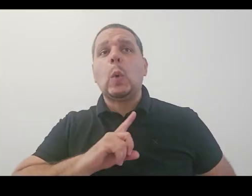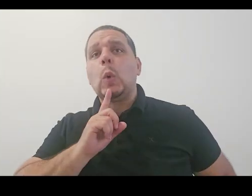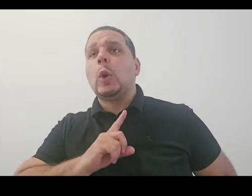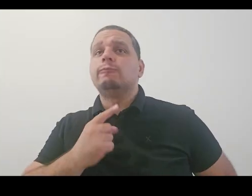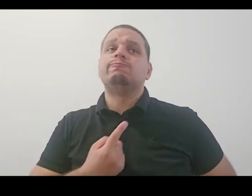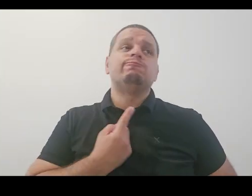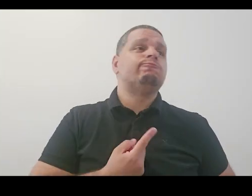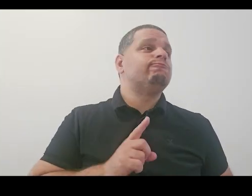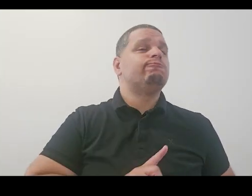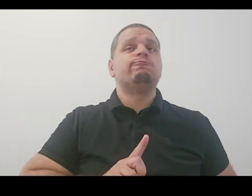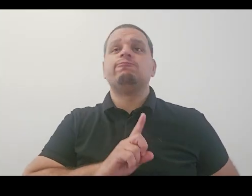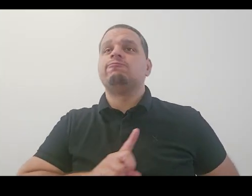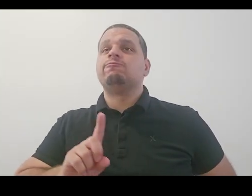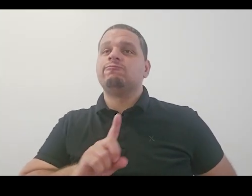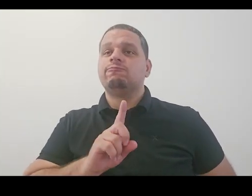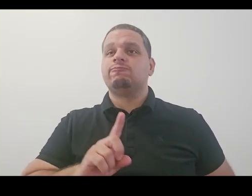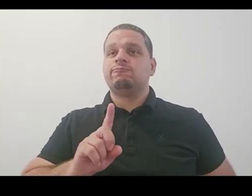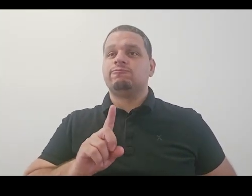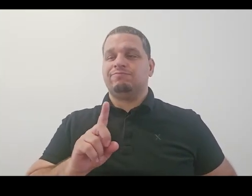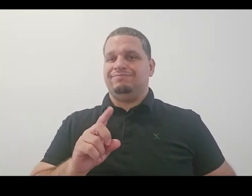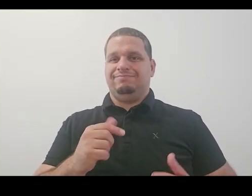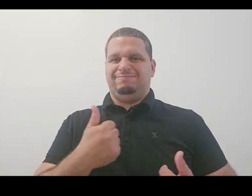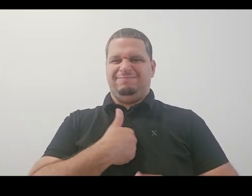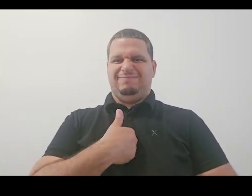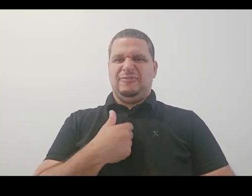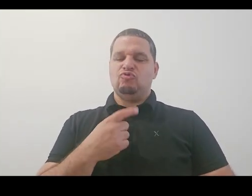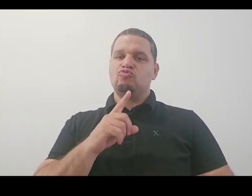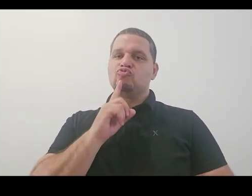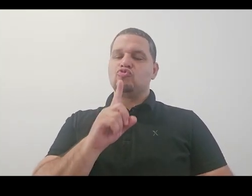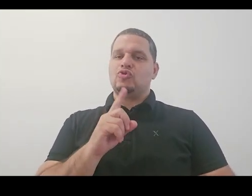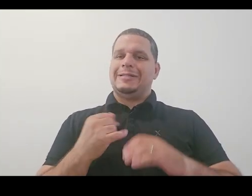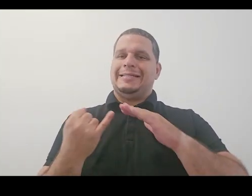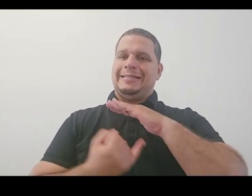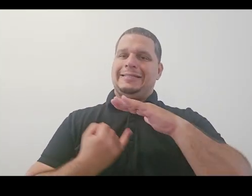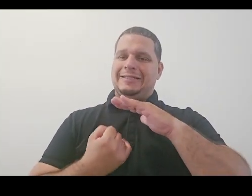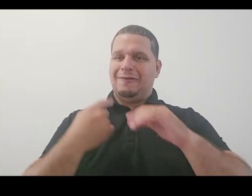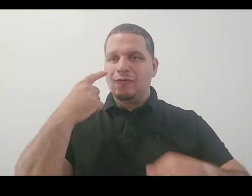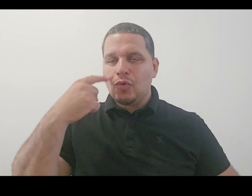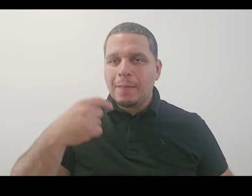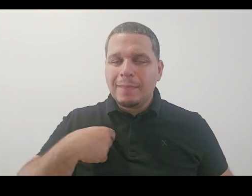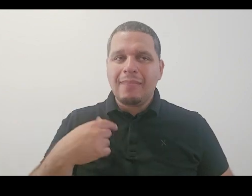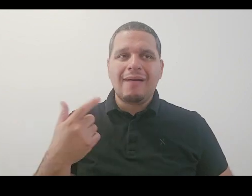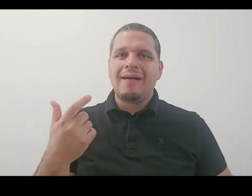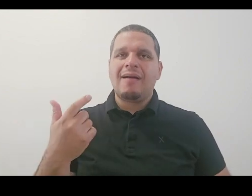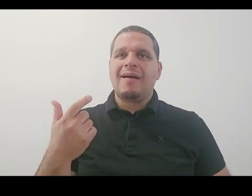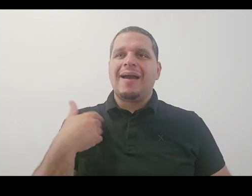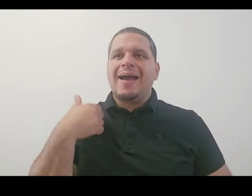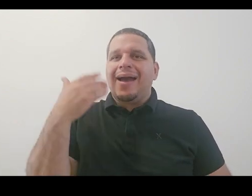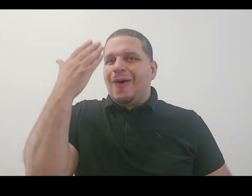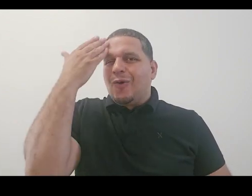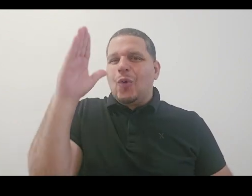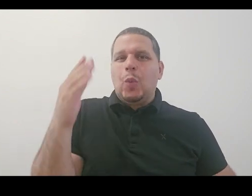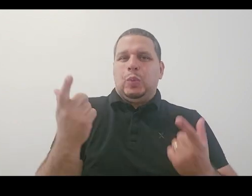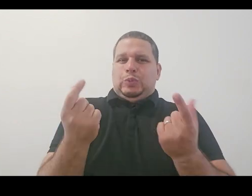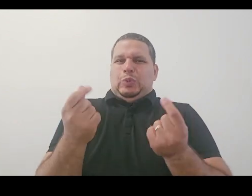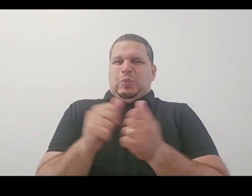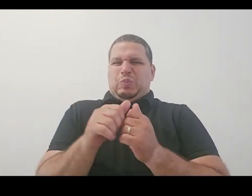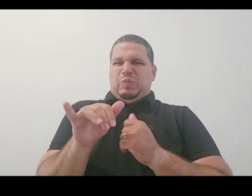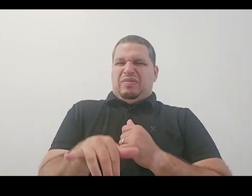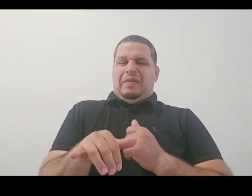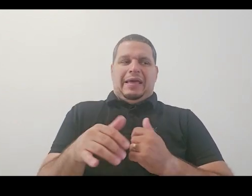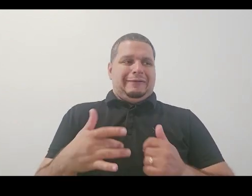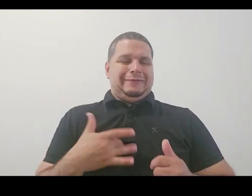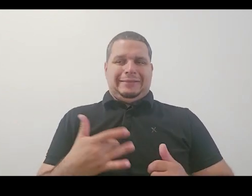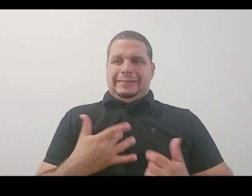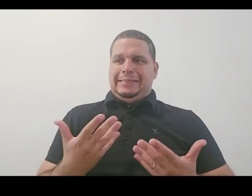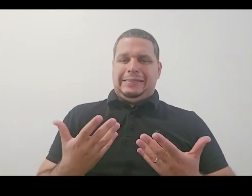hear in certain circles. And that was pretty isolating for me. And I didn't really know what to do with that. And